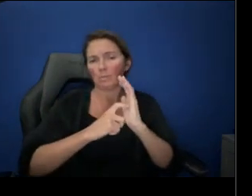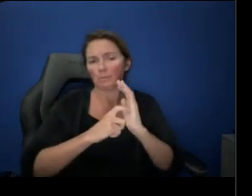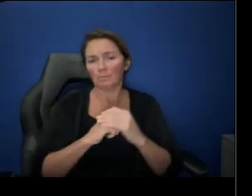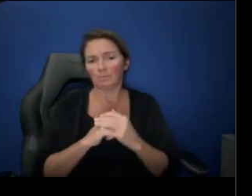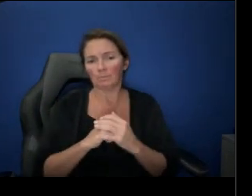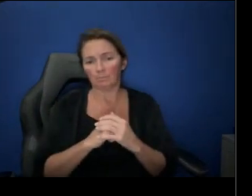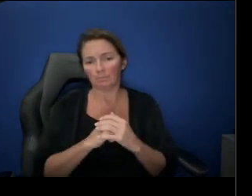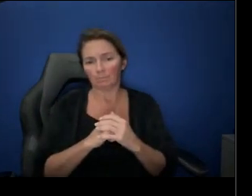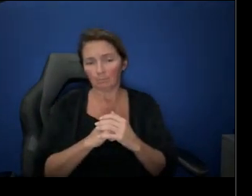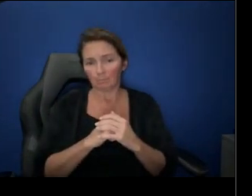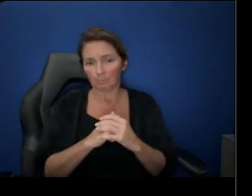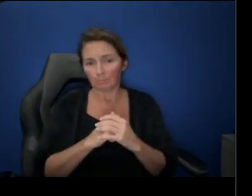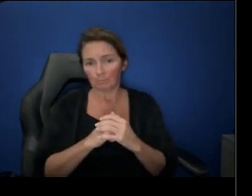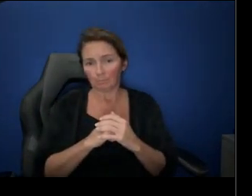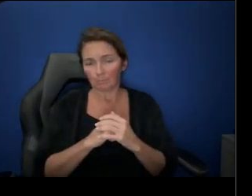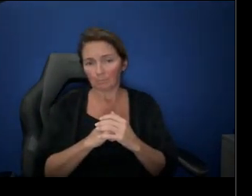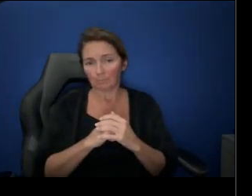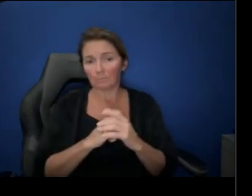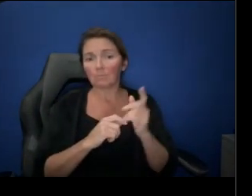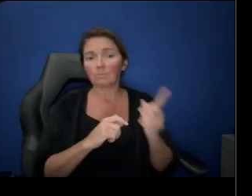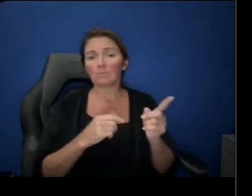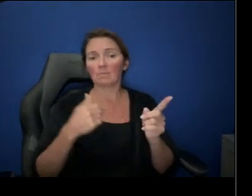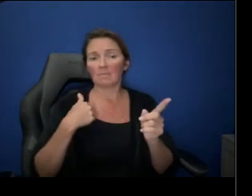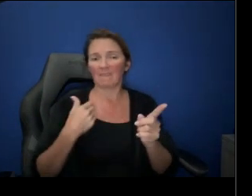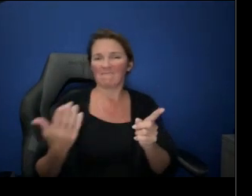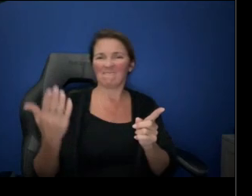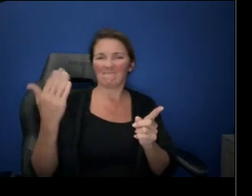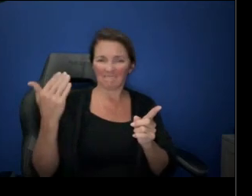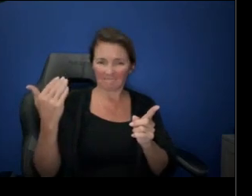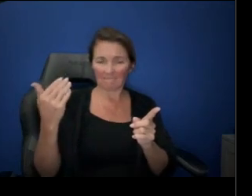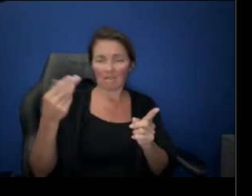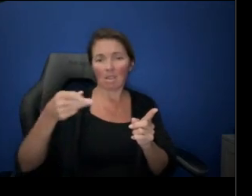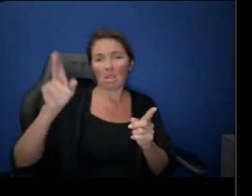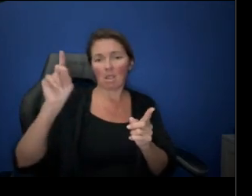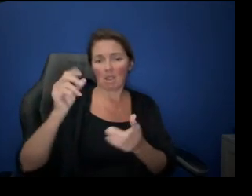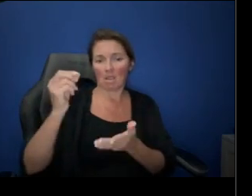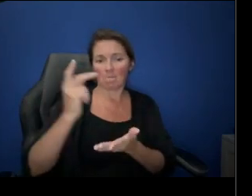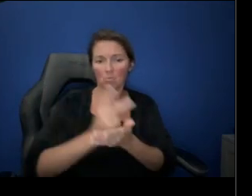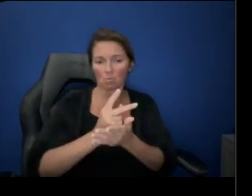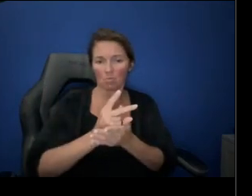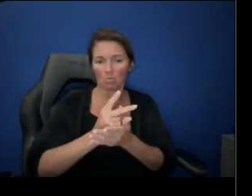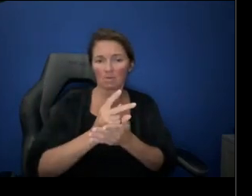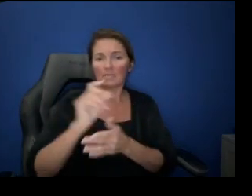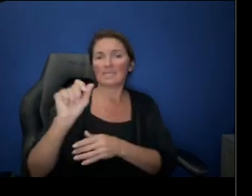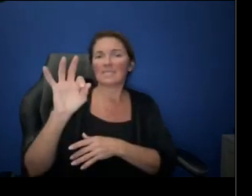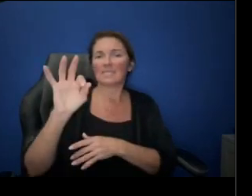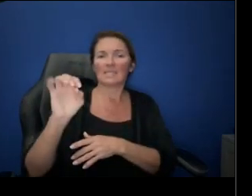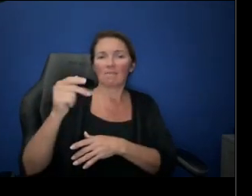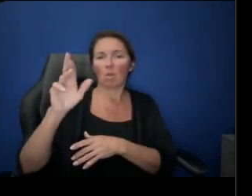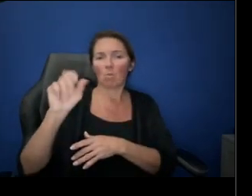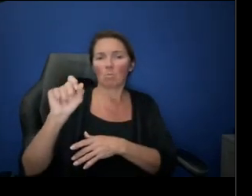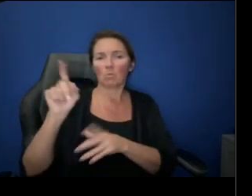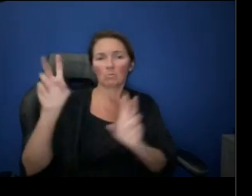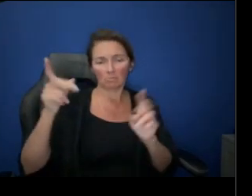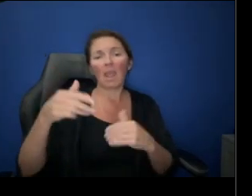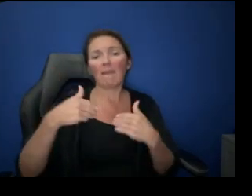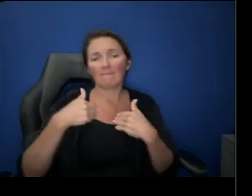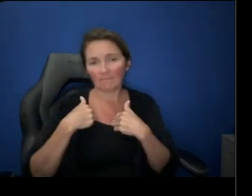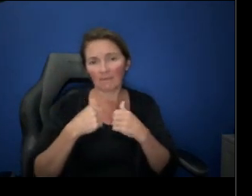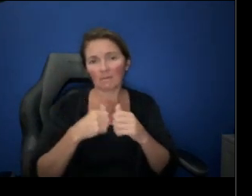requirements. There are 15 HUD-approved safe harbors.